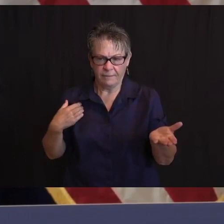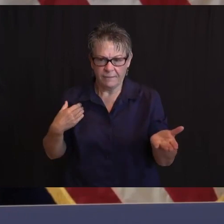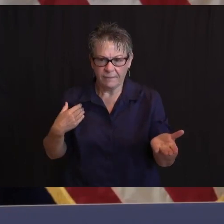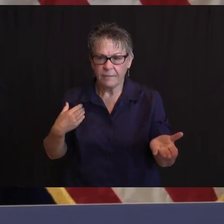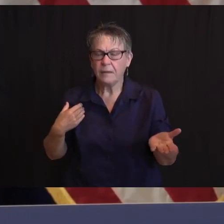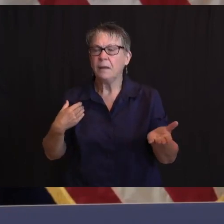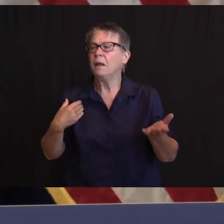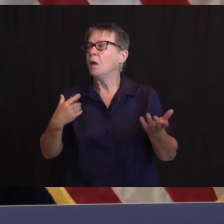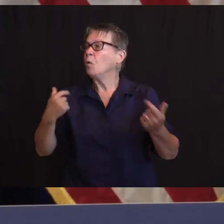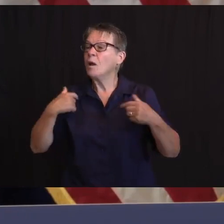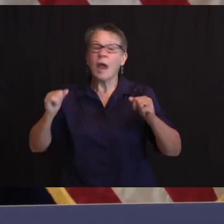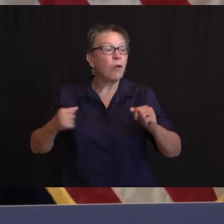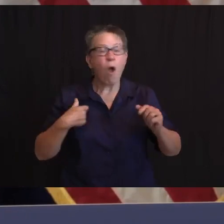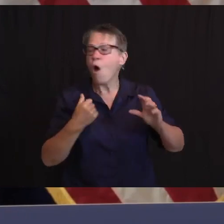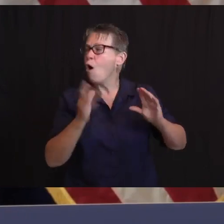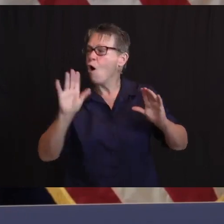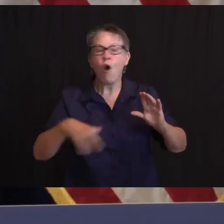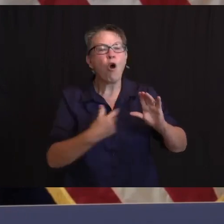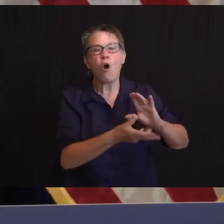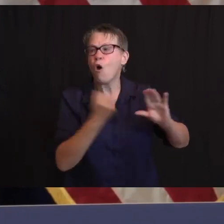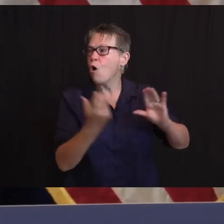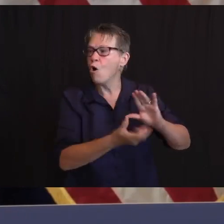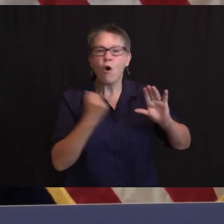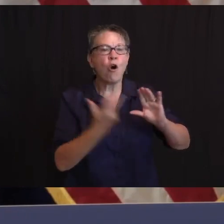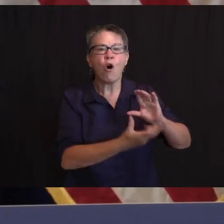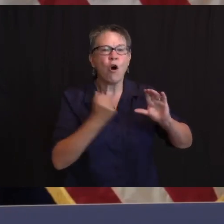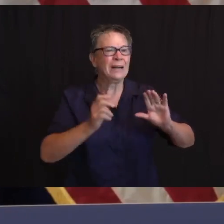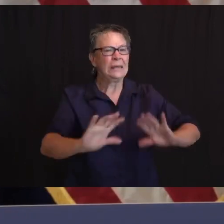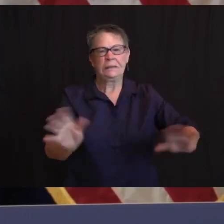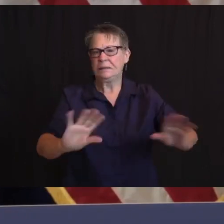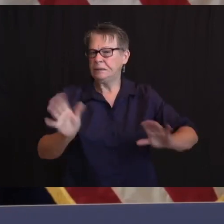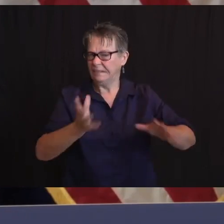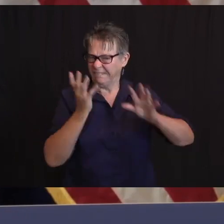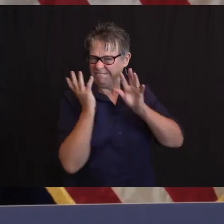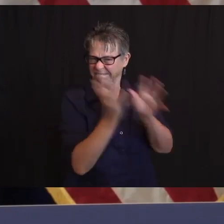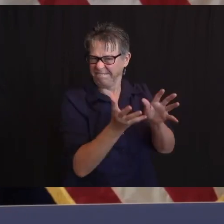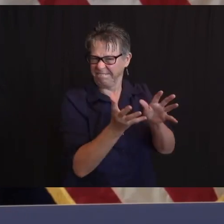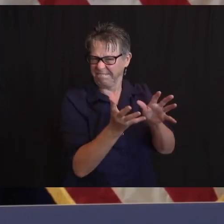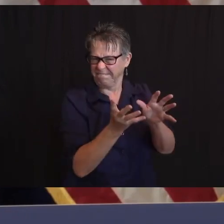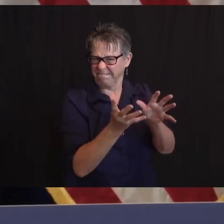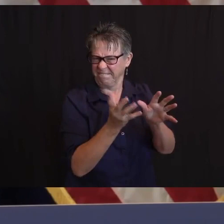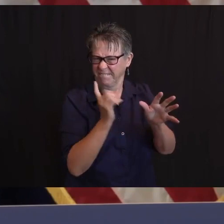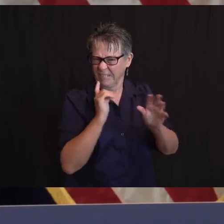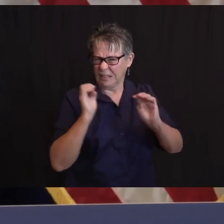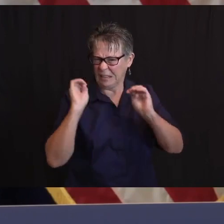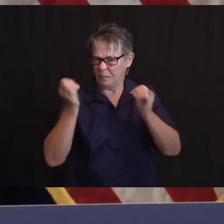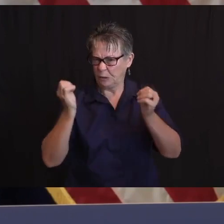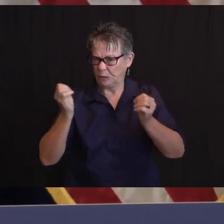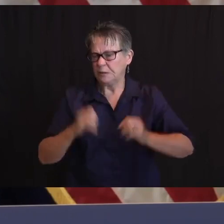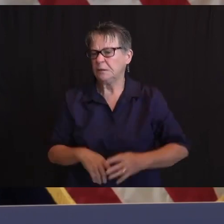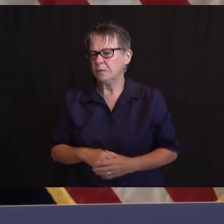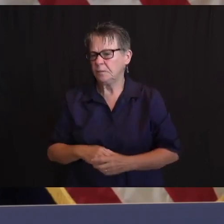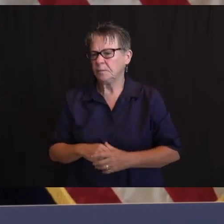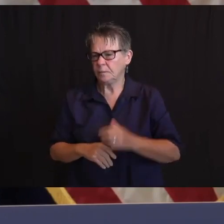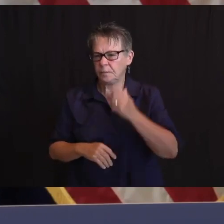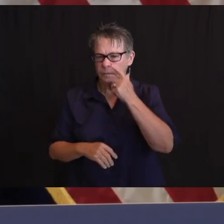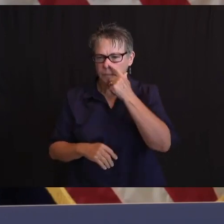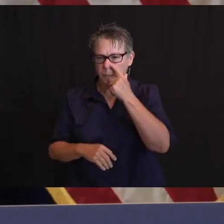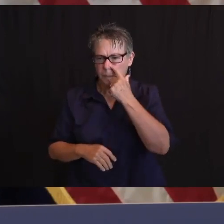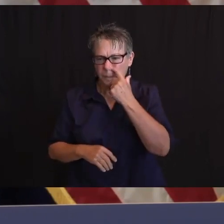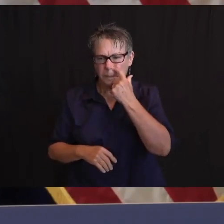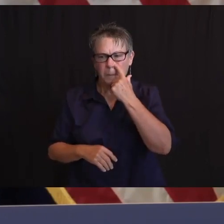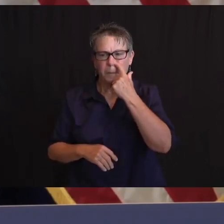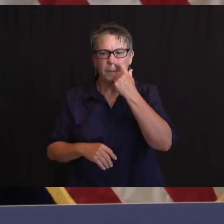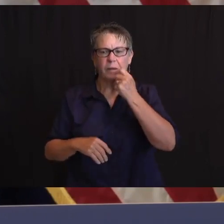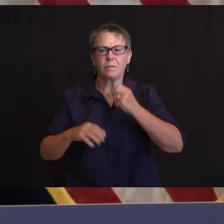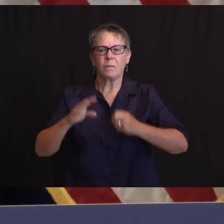challenges. Through an administrative order from the Department of Health, hospitals will be required to have a 90-day stockpile of this equipment. Long-term